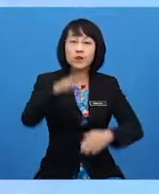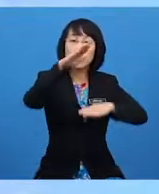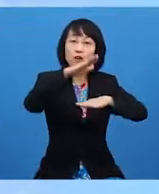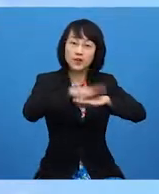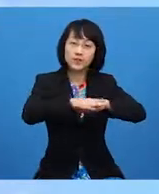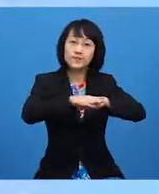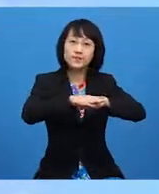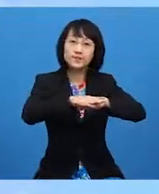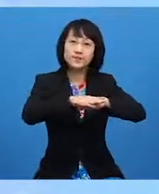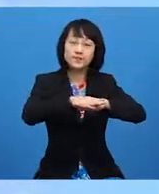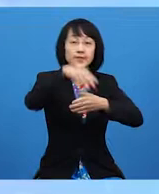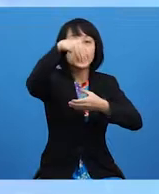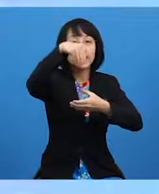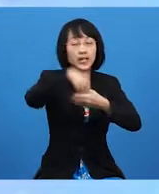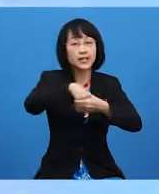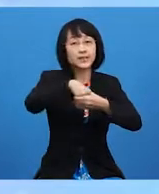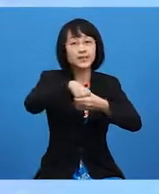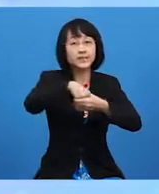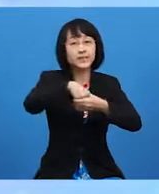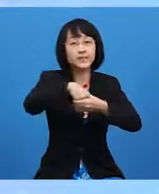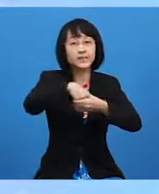in, near,